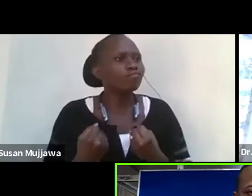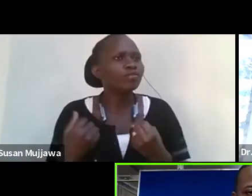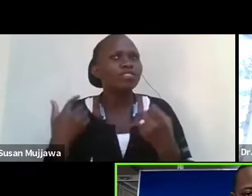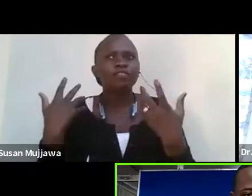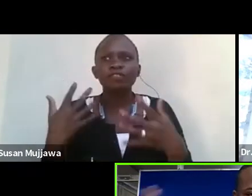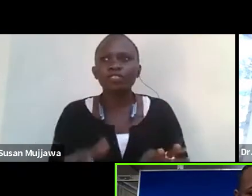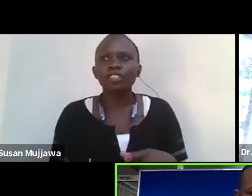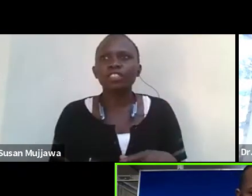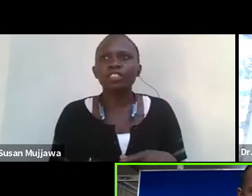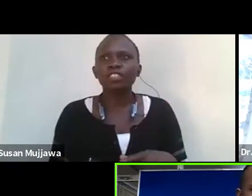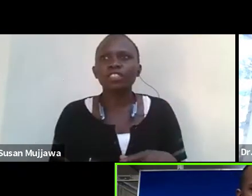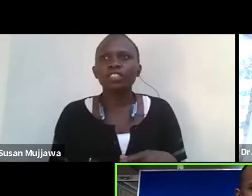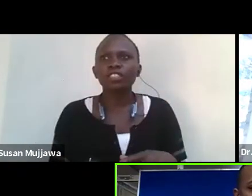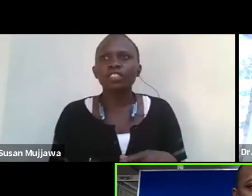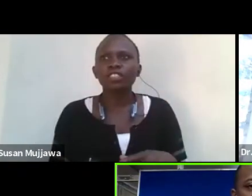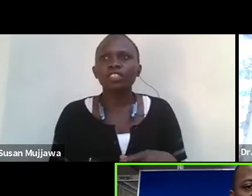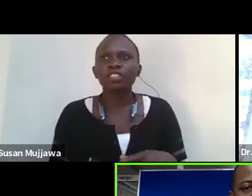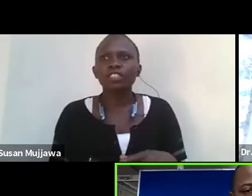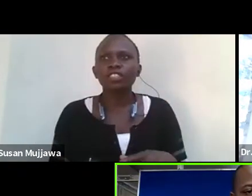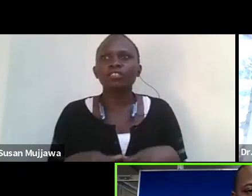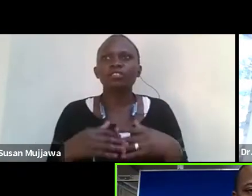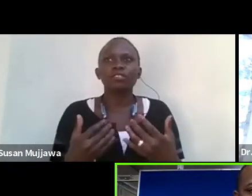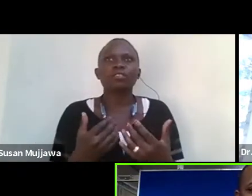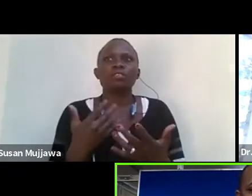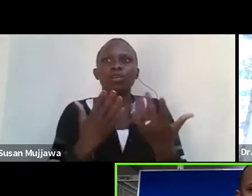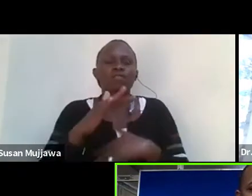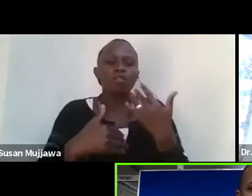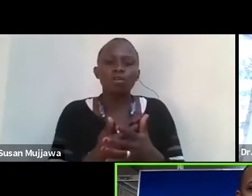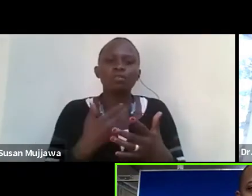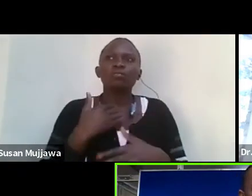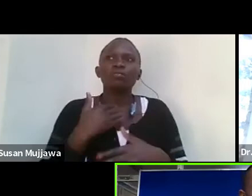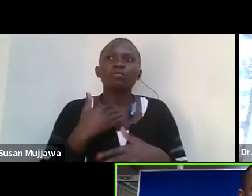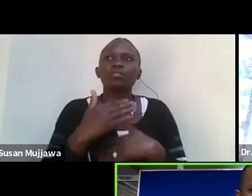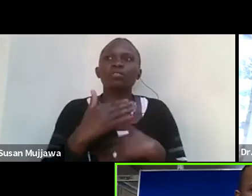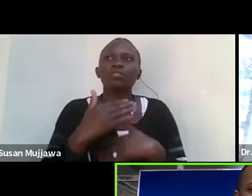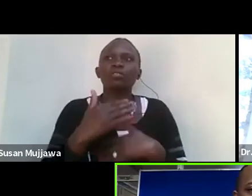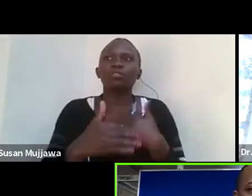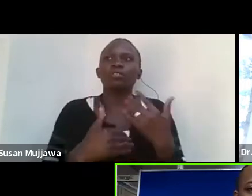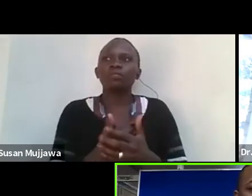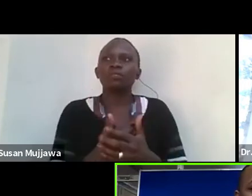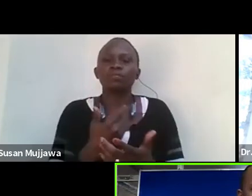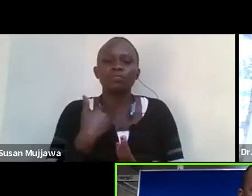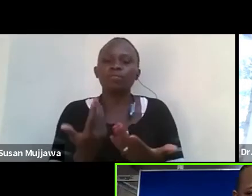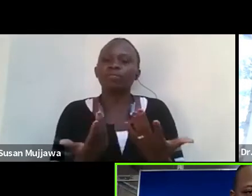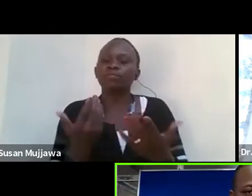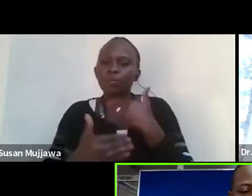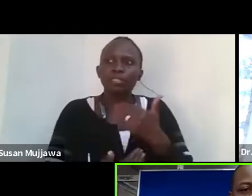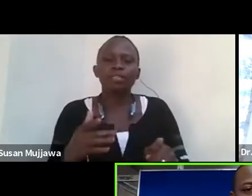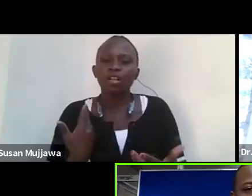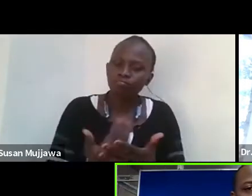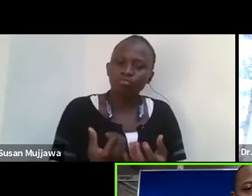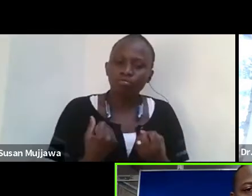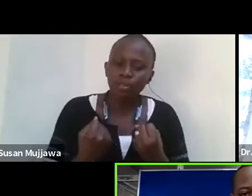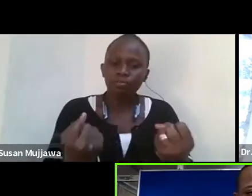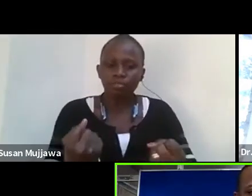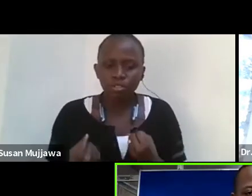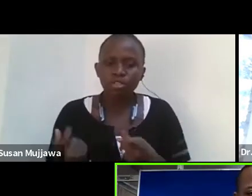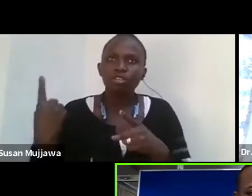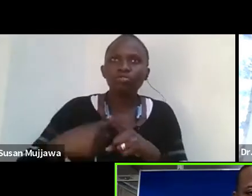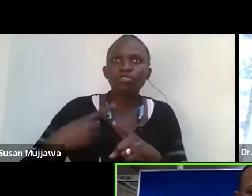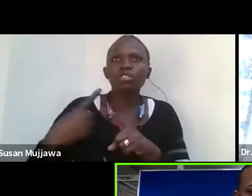all across the world. Our costs of transportation are increasing probably by 50%. So